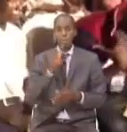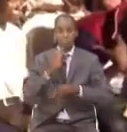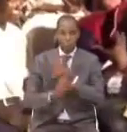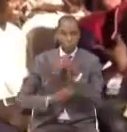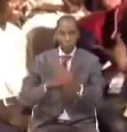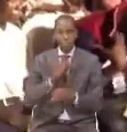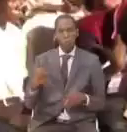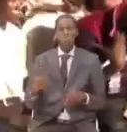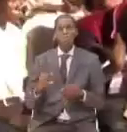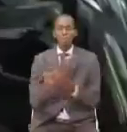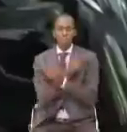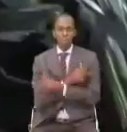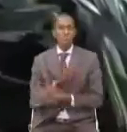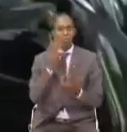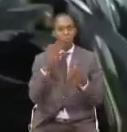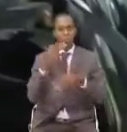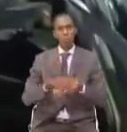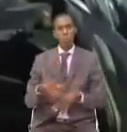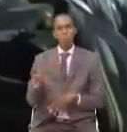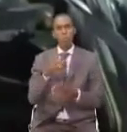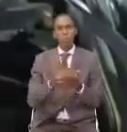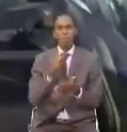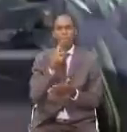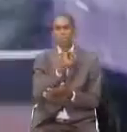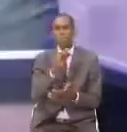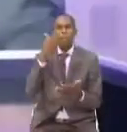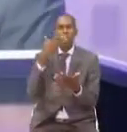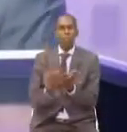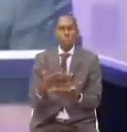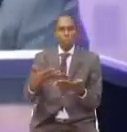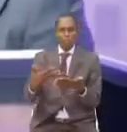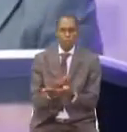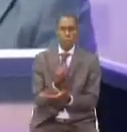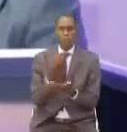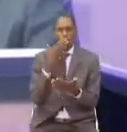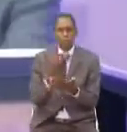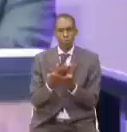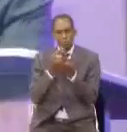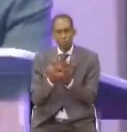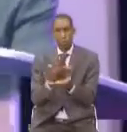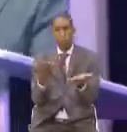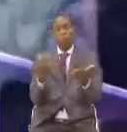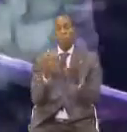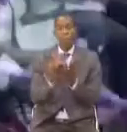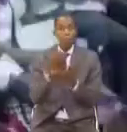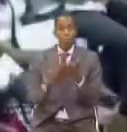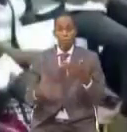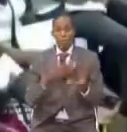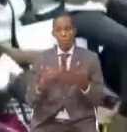will come unto you. It's the good news that whatever you are going through now, whatever the